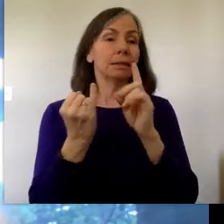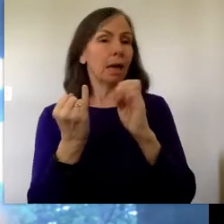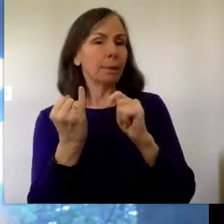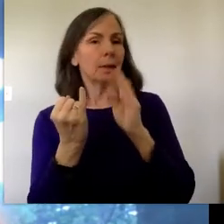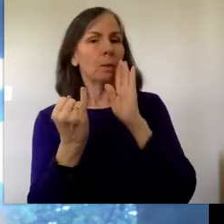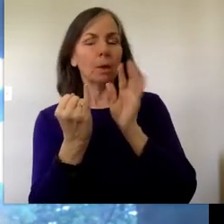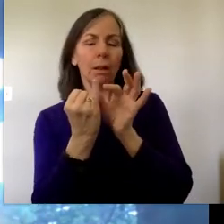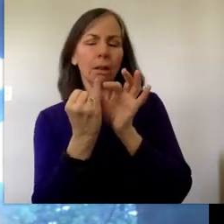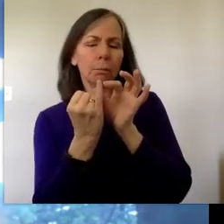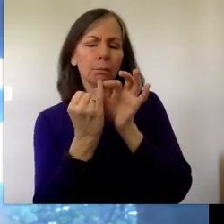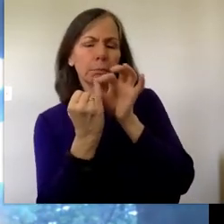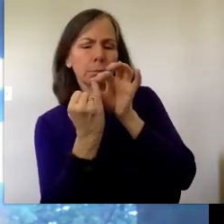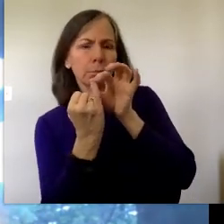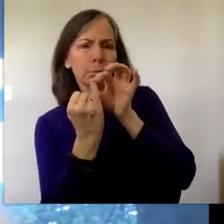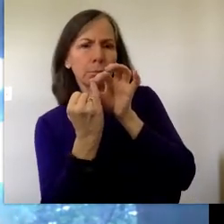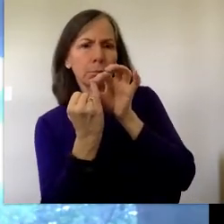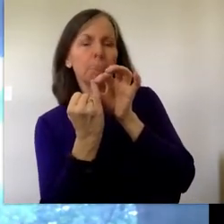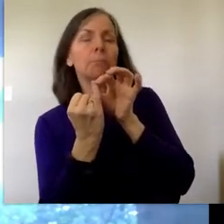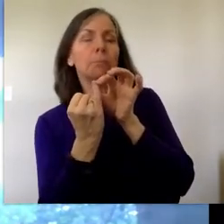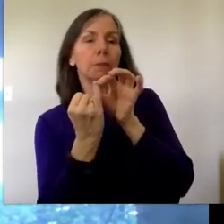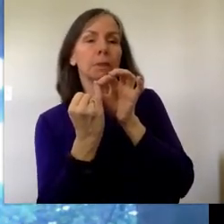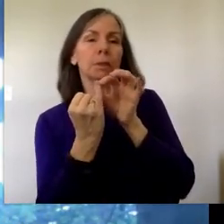most of you will click recessive.